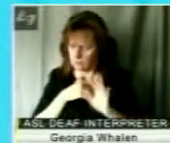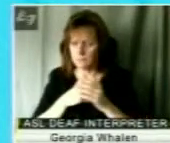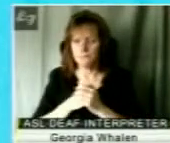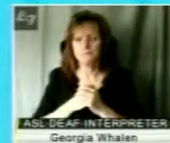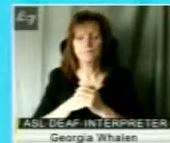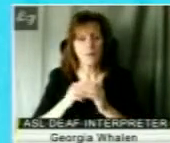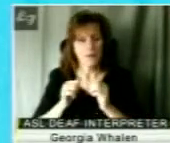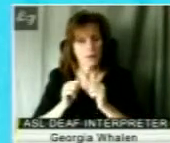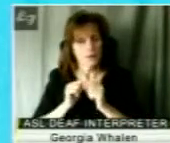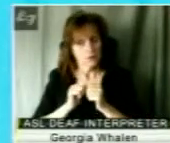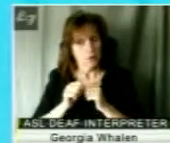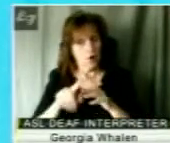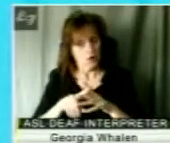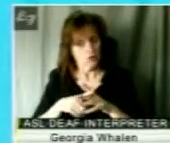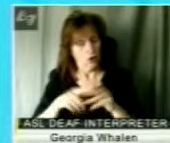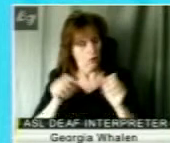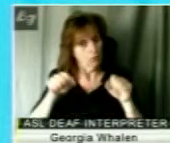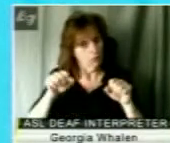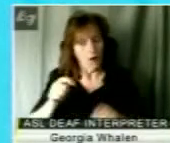golf,